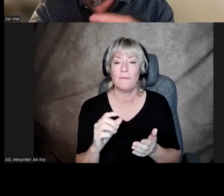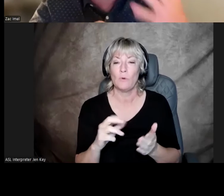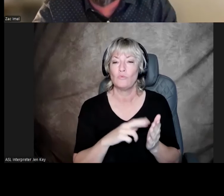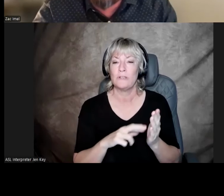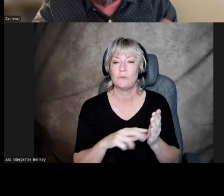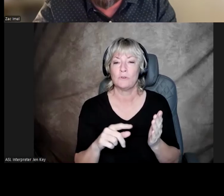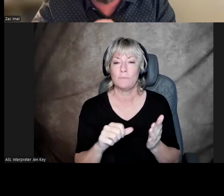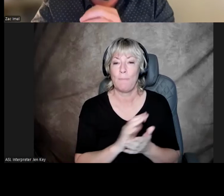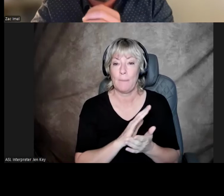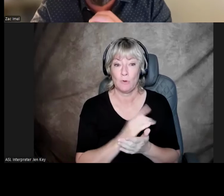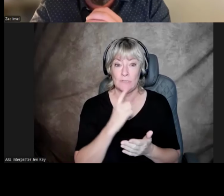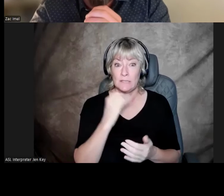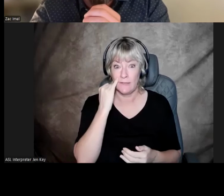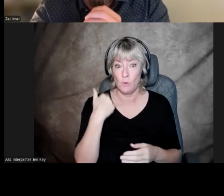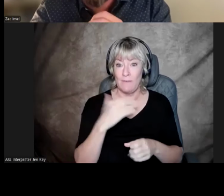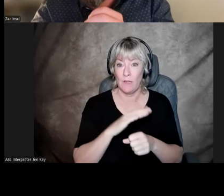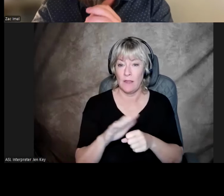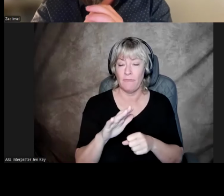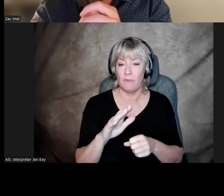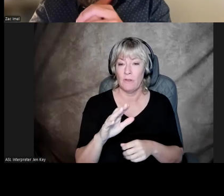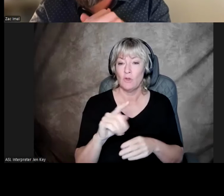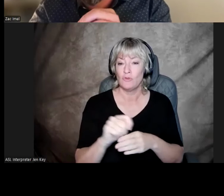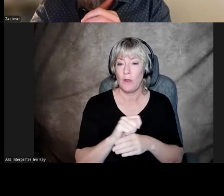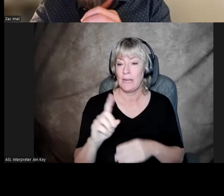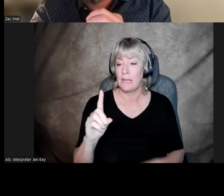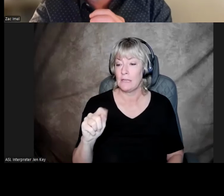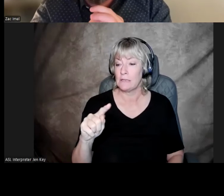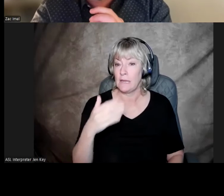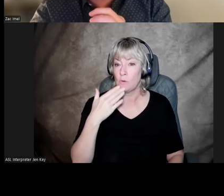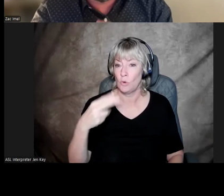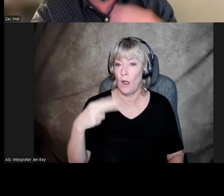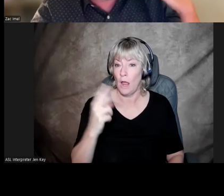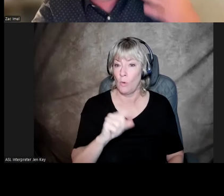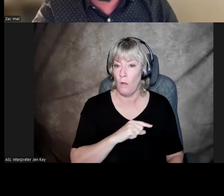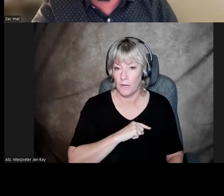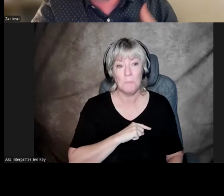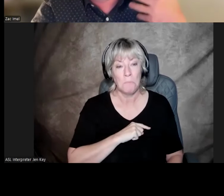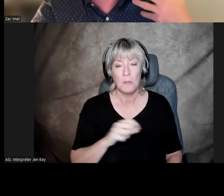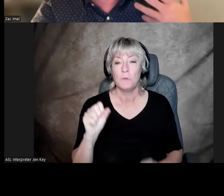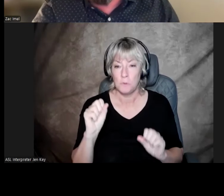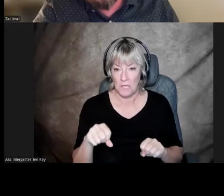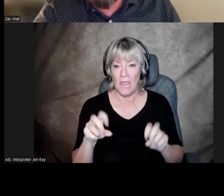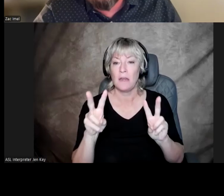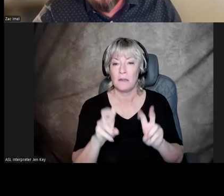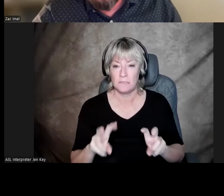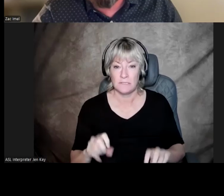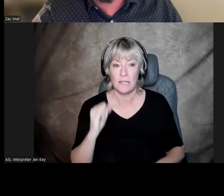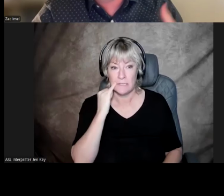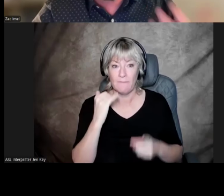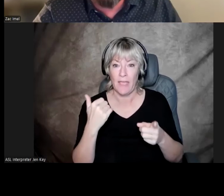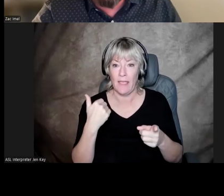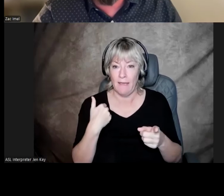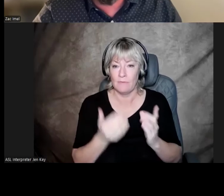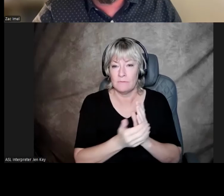that if you have enough training data that's of a high quality, you can really do a good job assessing whether or not those skills were present. And then we